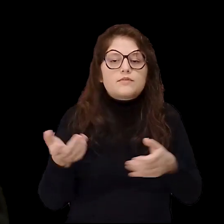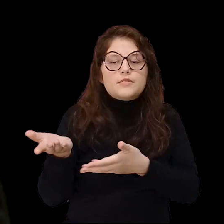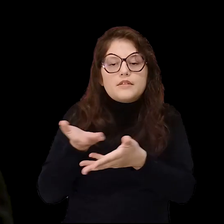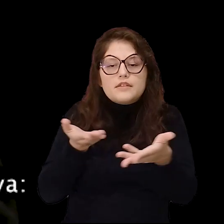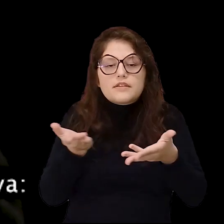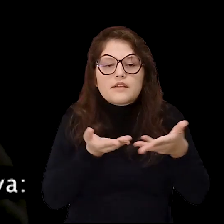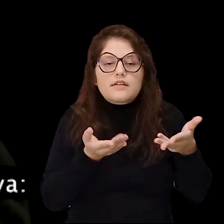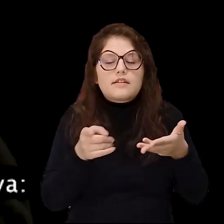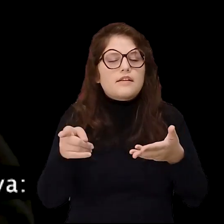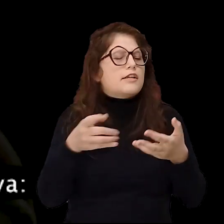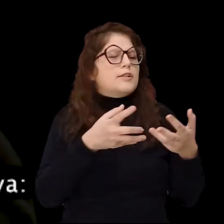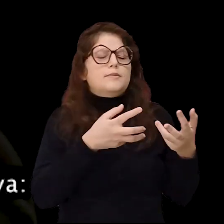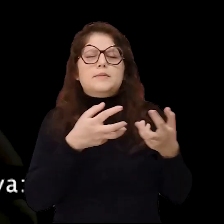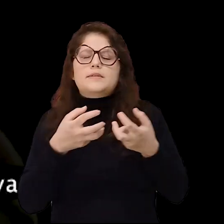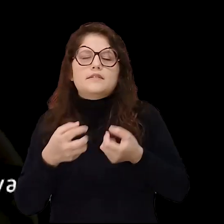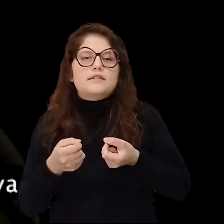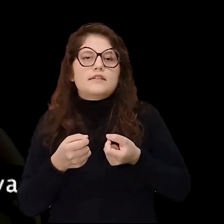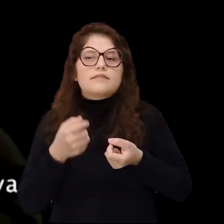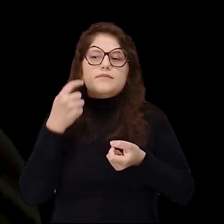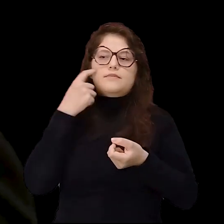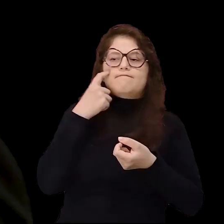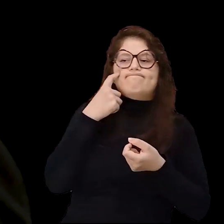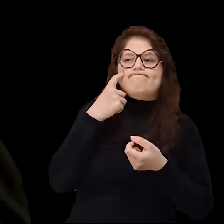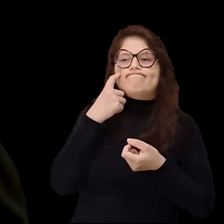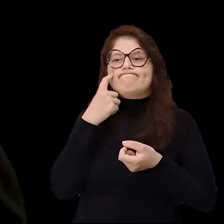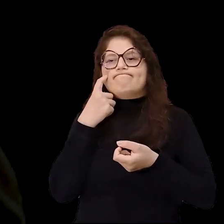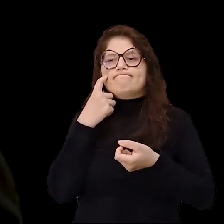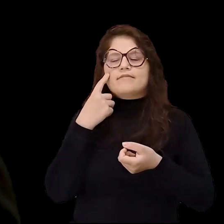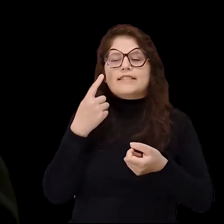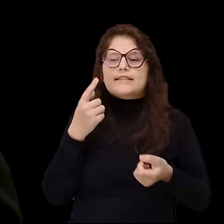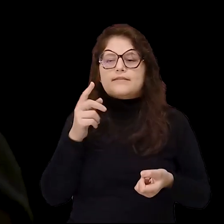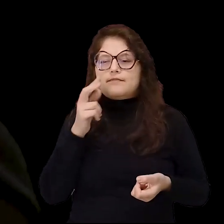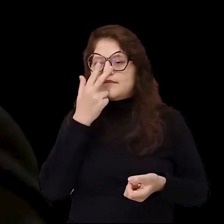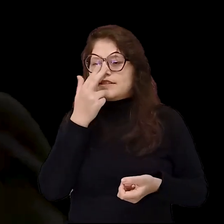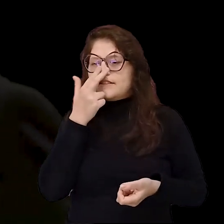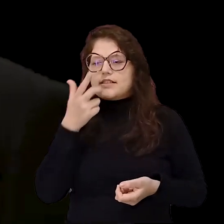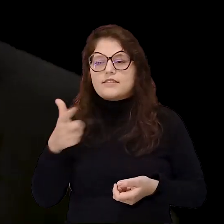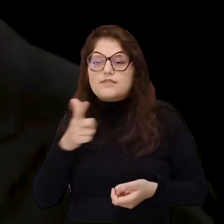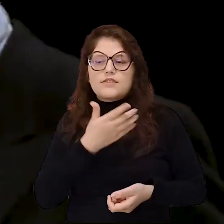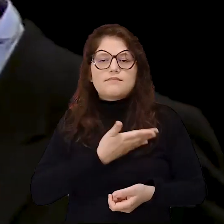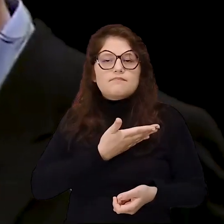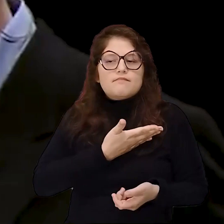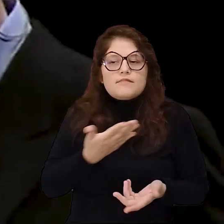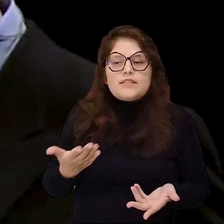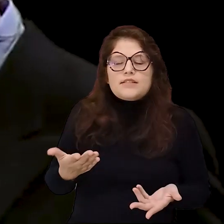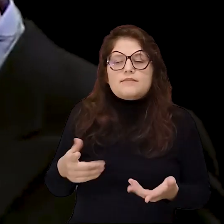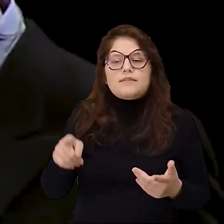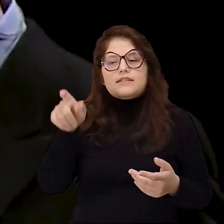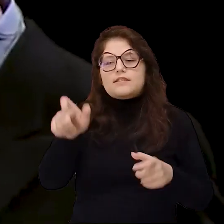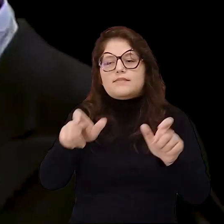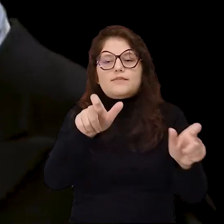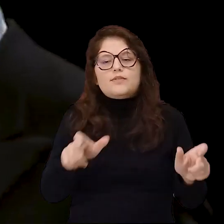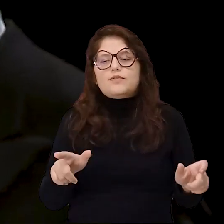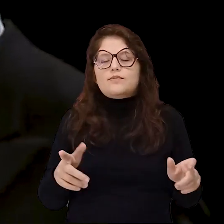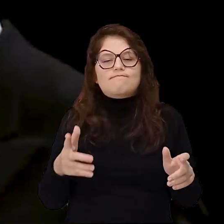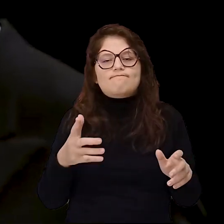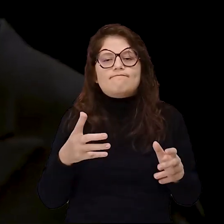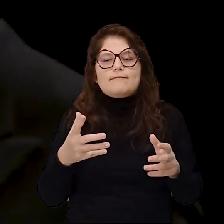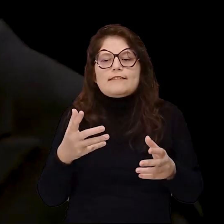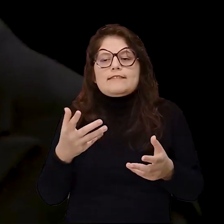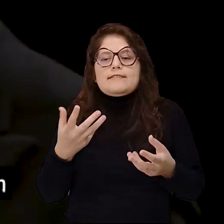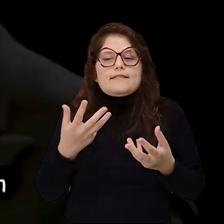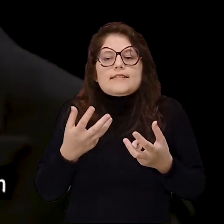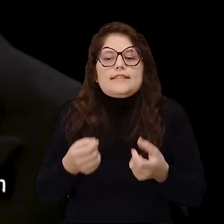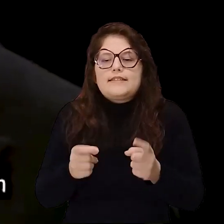was dealing with weren't very responsive, and I thought, that's not very friendly or helpful of them. And then I